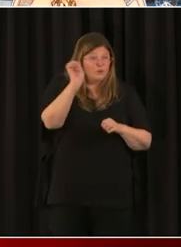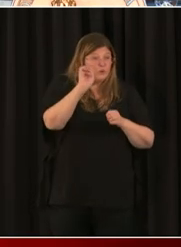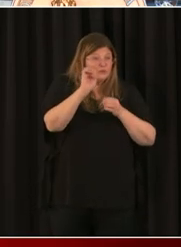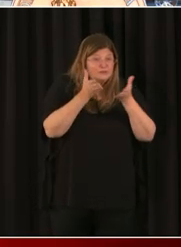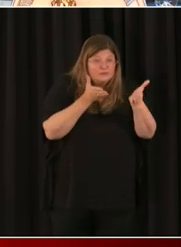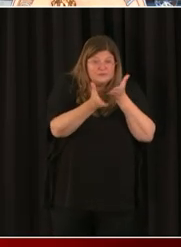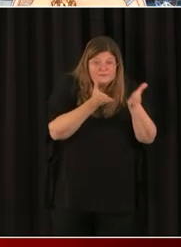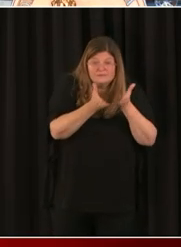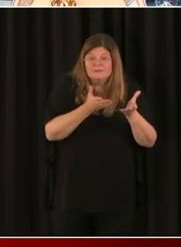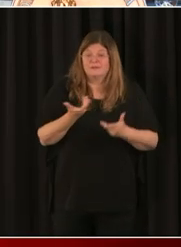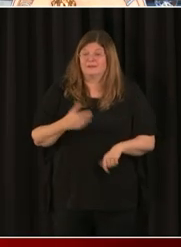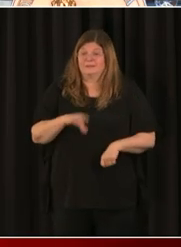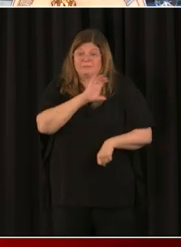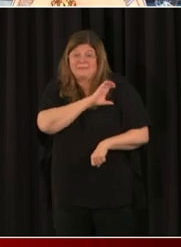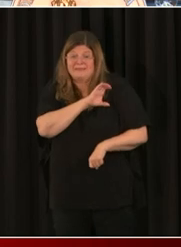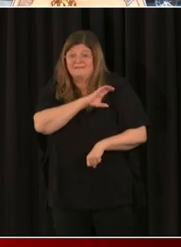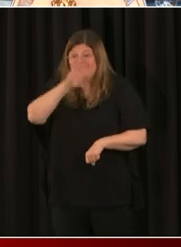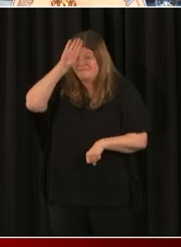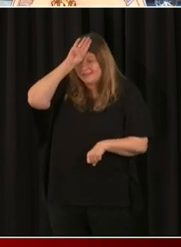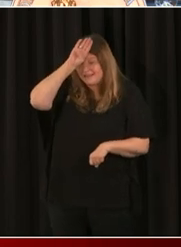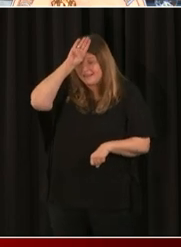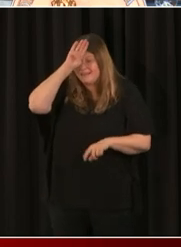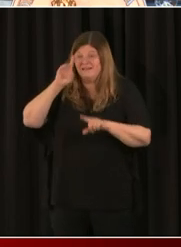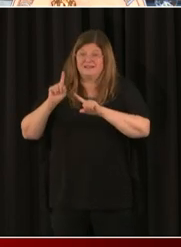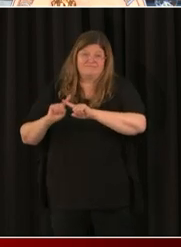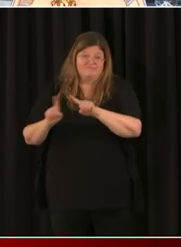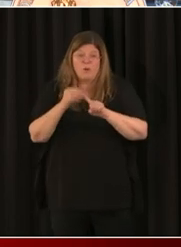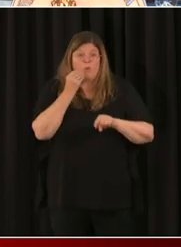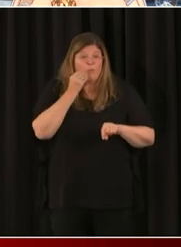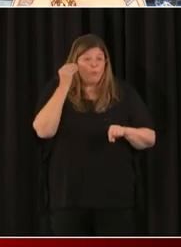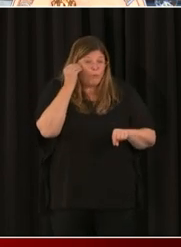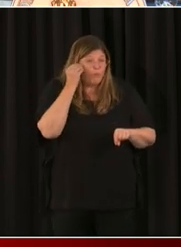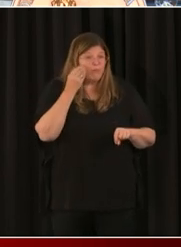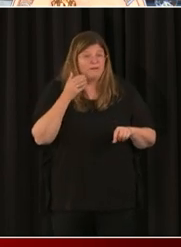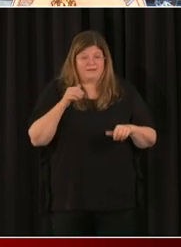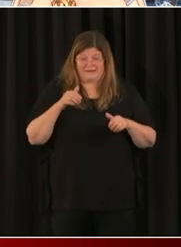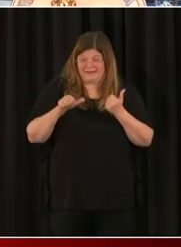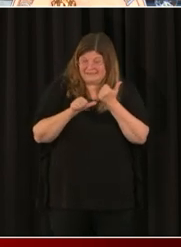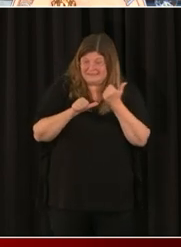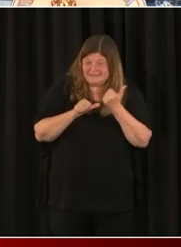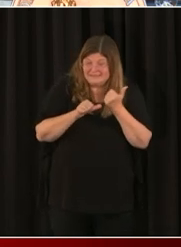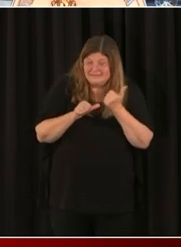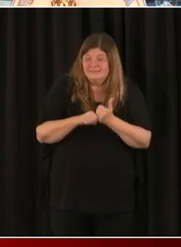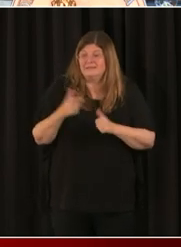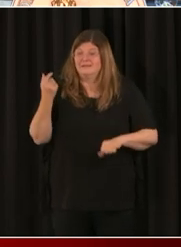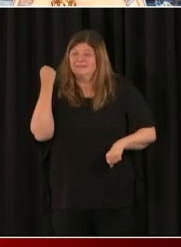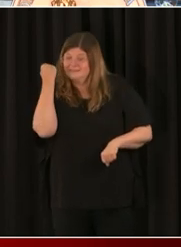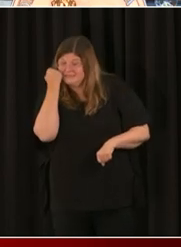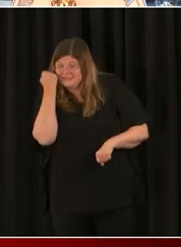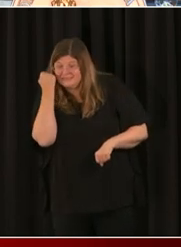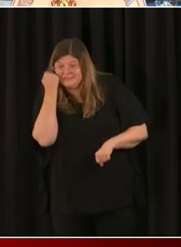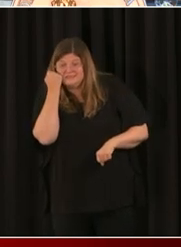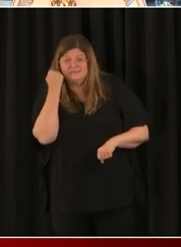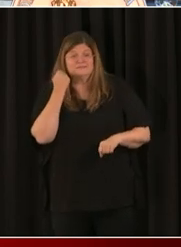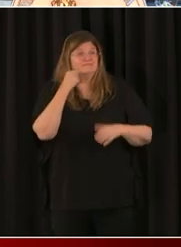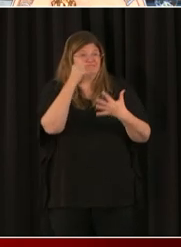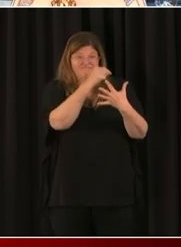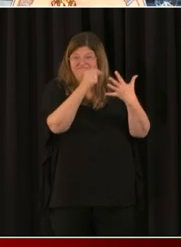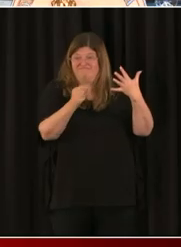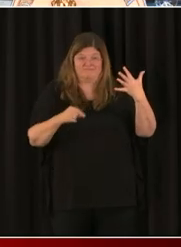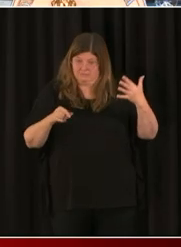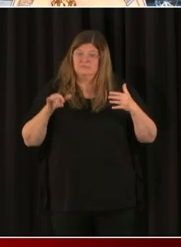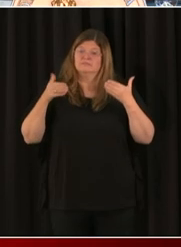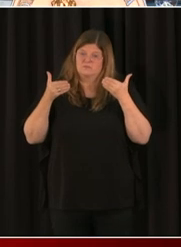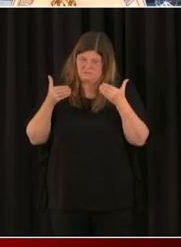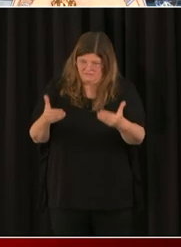health settings, home health aides, outpatient settings, dental settings, and pharmacy settings. So that's a